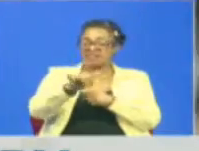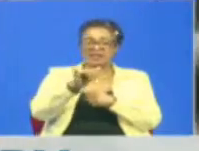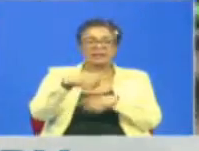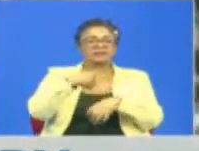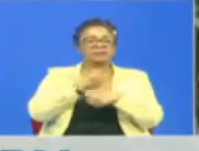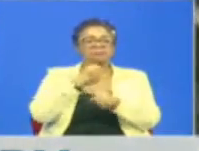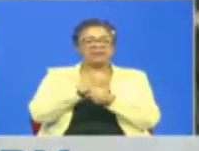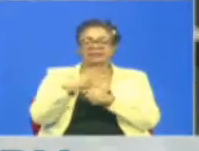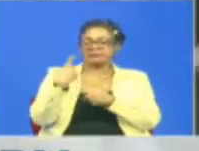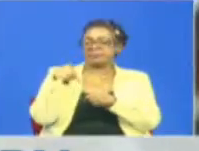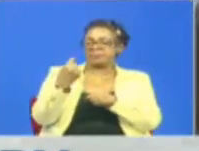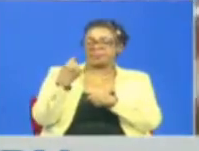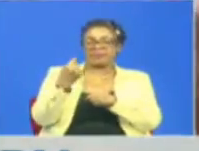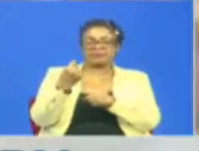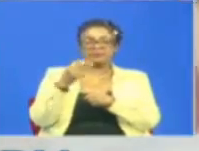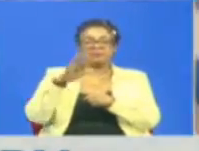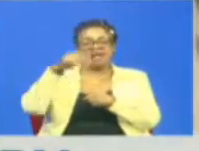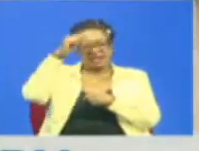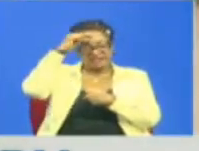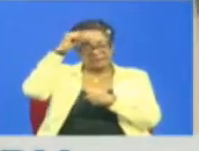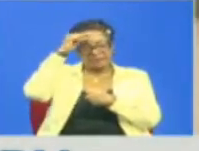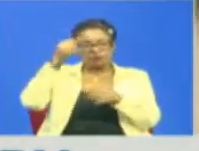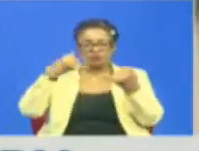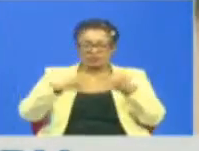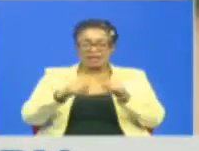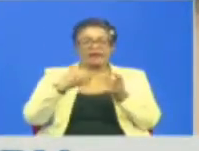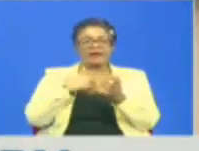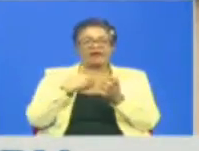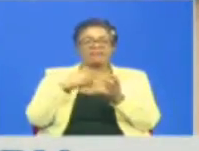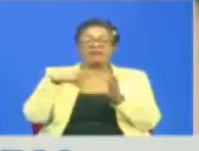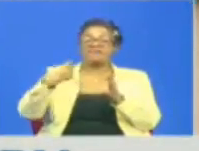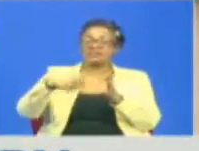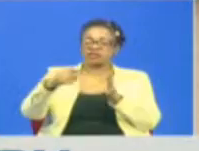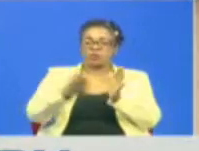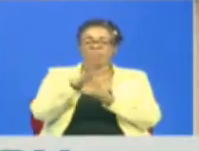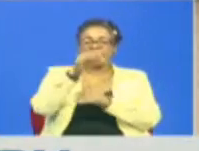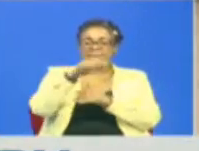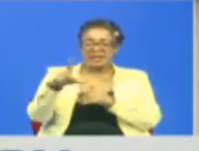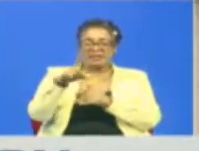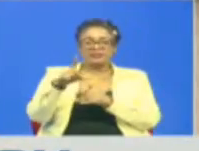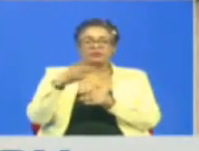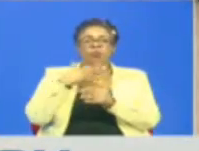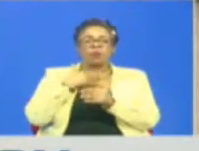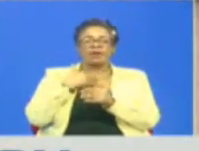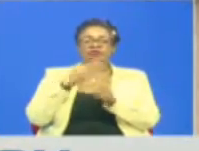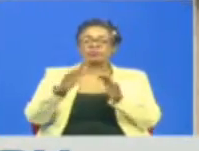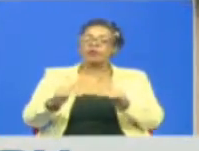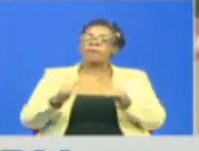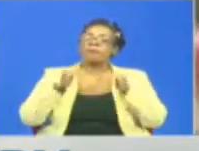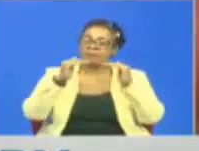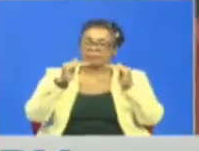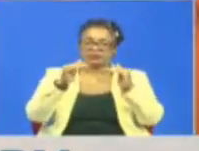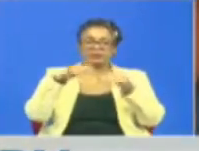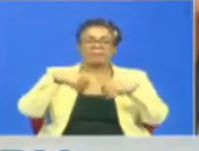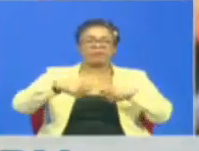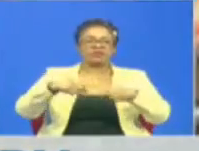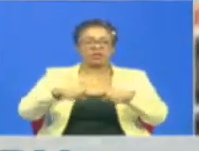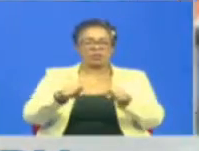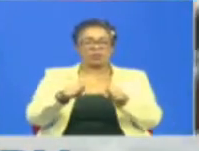move by government to raise the level of manufacturing with a bill seeking to promote local manufacturing of motorcycles.